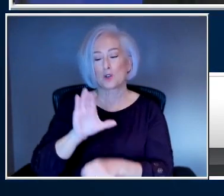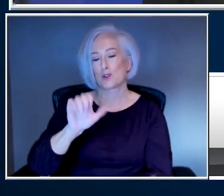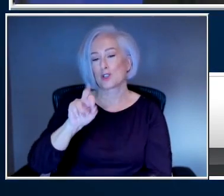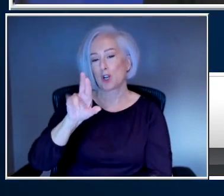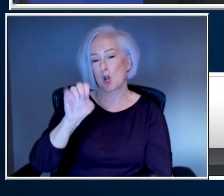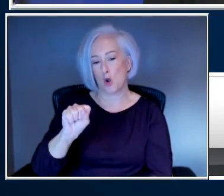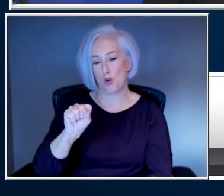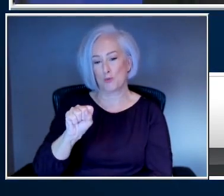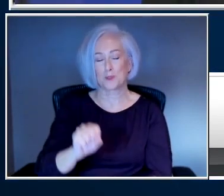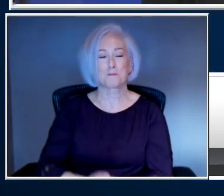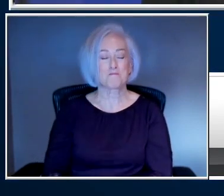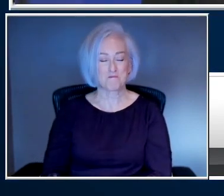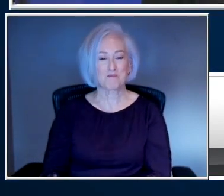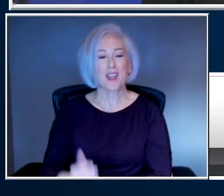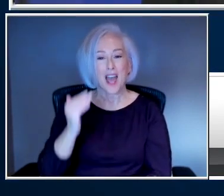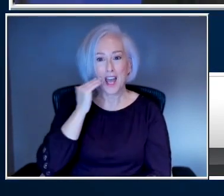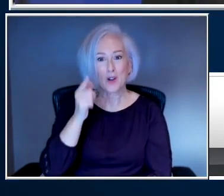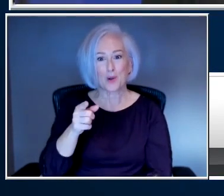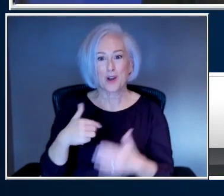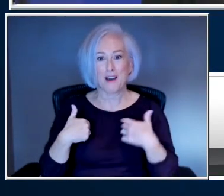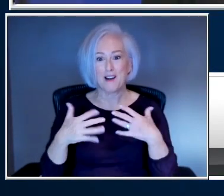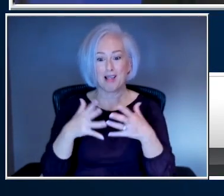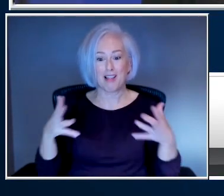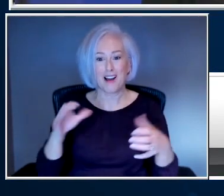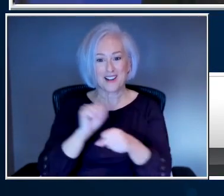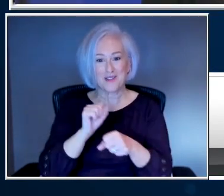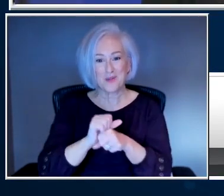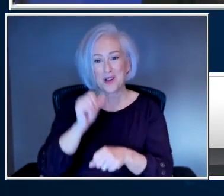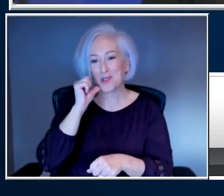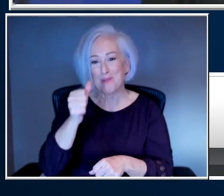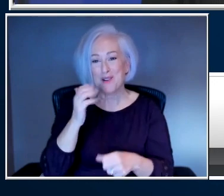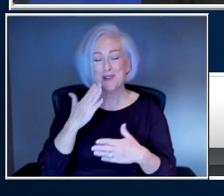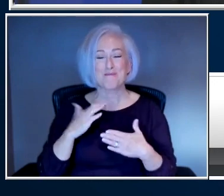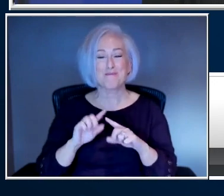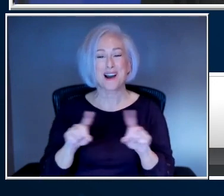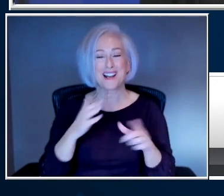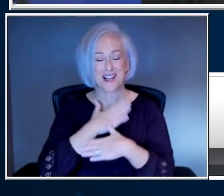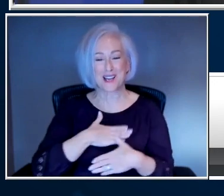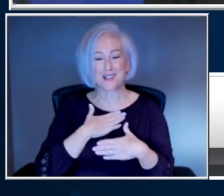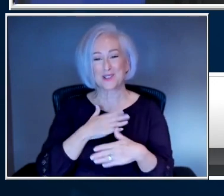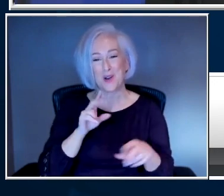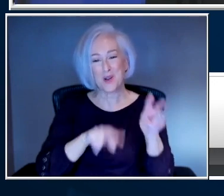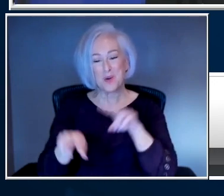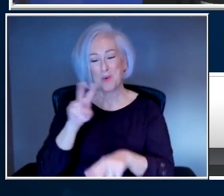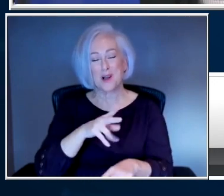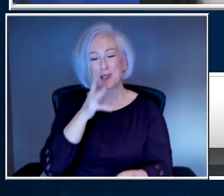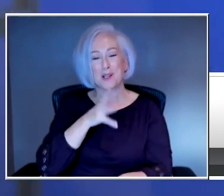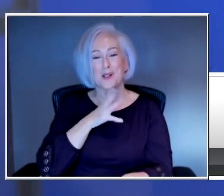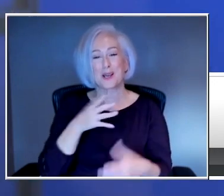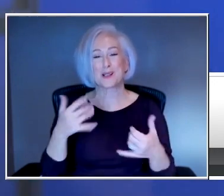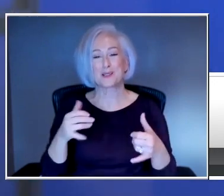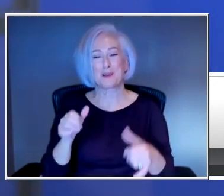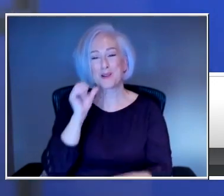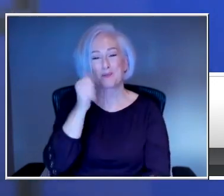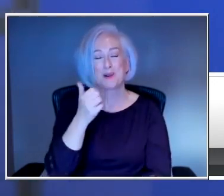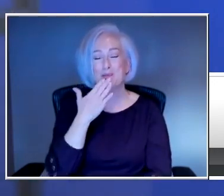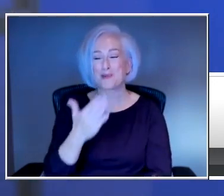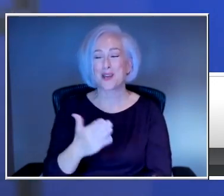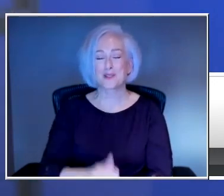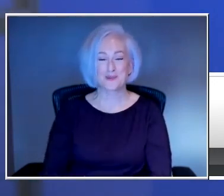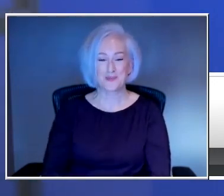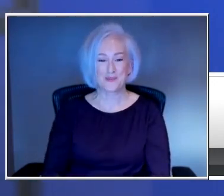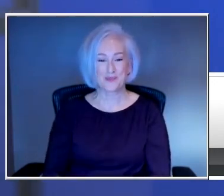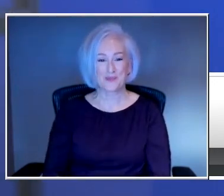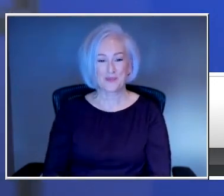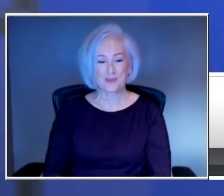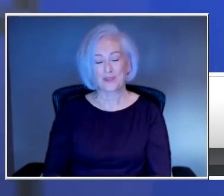and I know you got a lot of work to do tomorrow, but also enjoy watching those ladies take the field. Thank you. All right, Dr. Vopad, thanks so much. Well, when we have talked